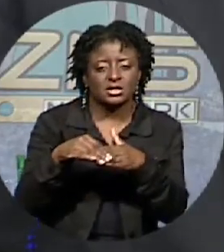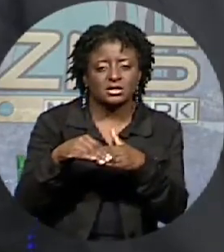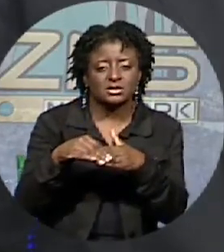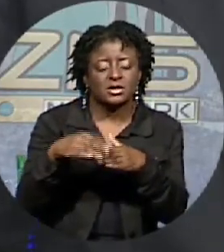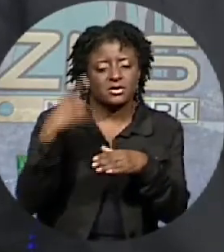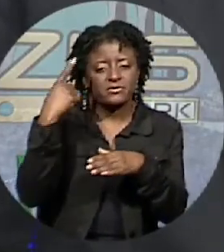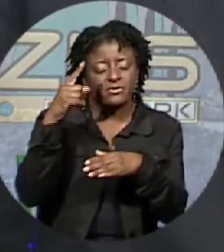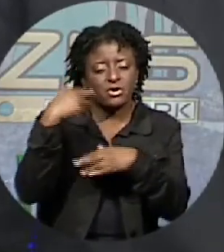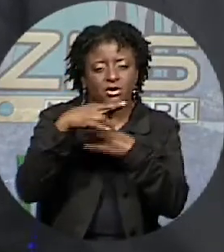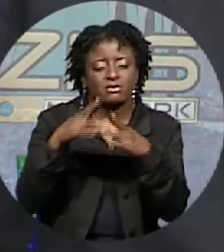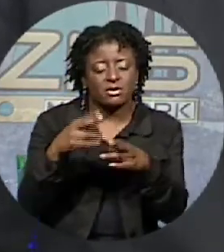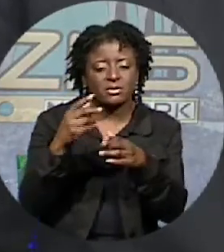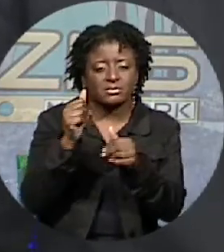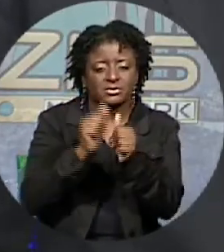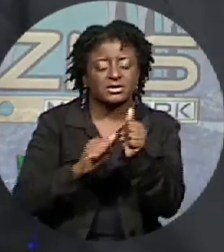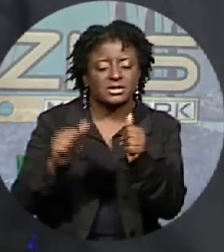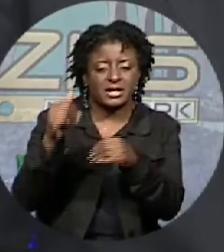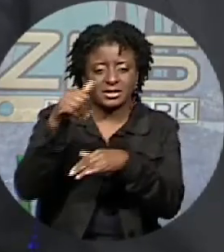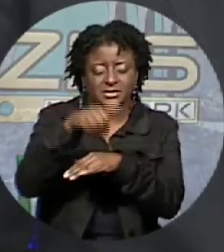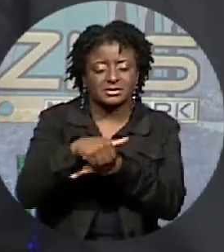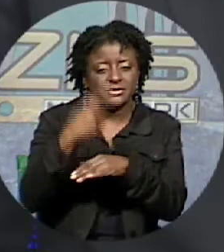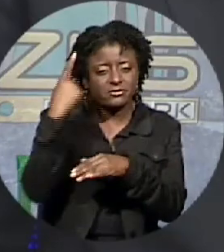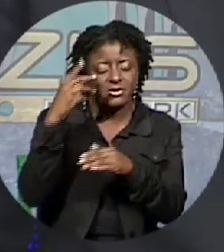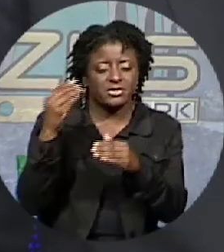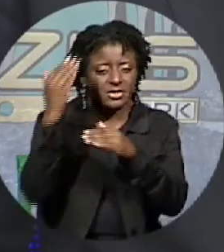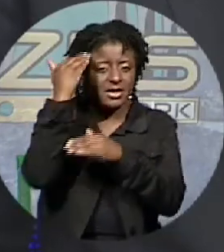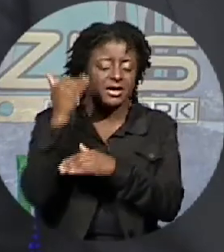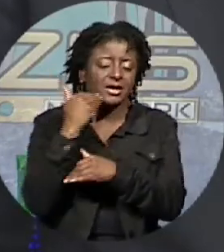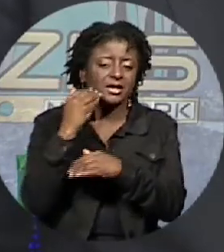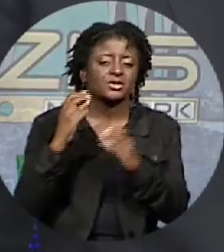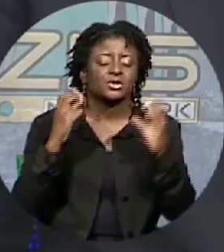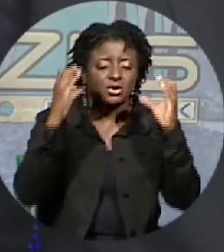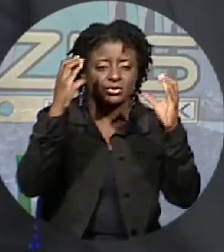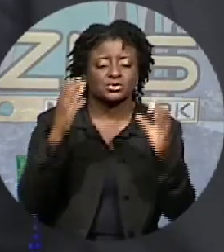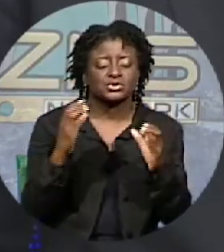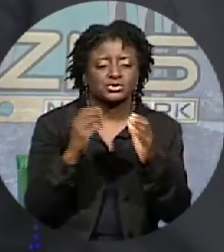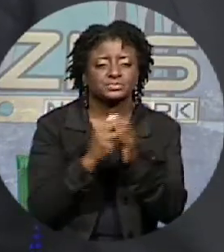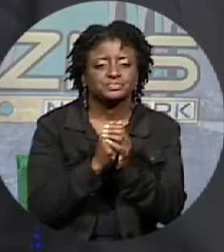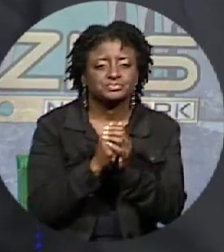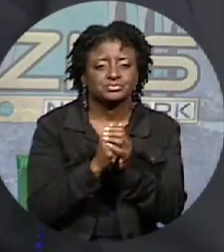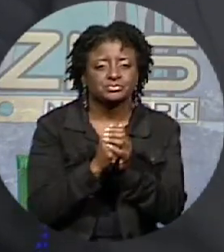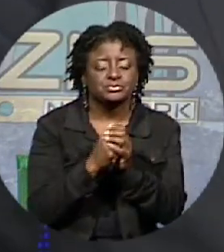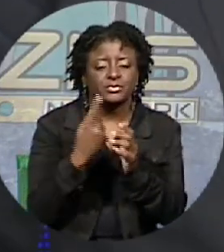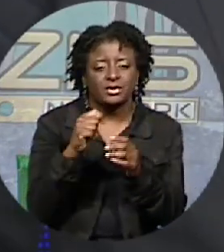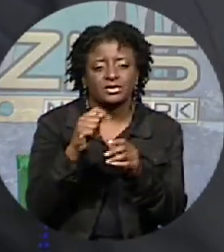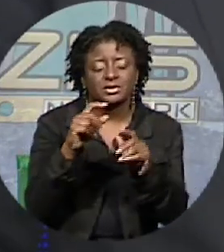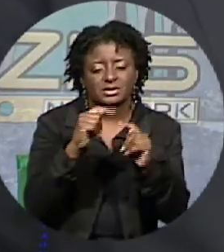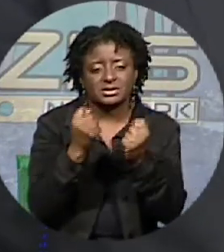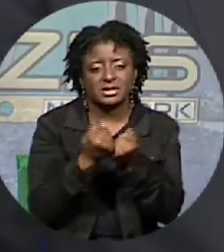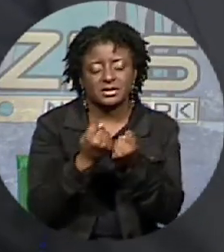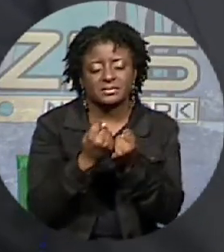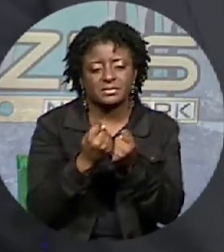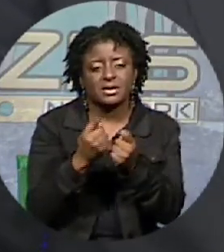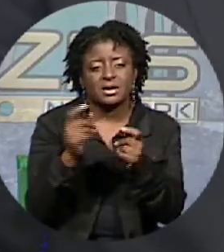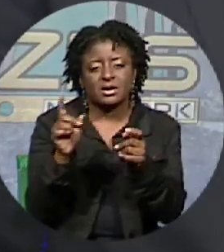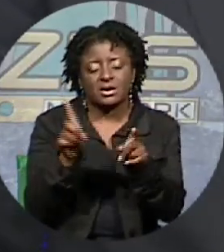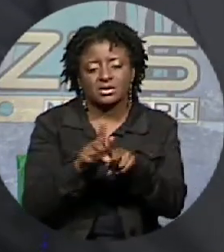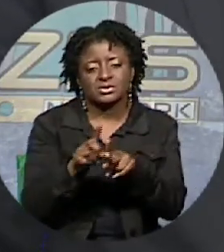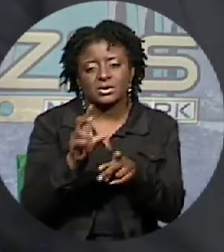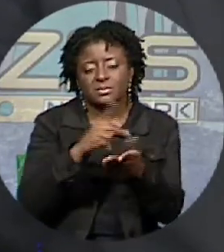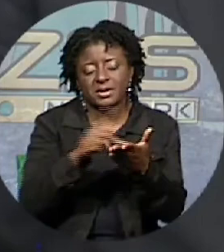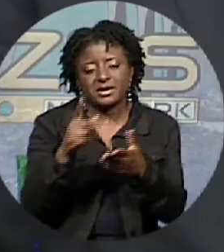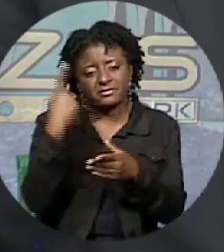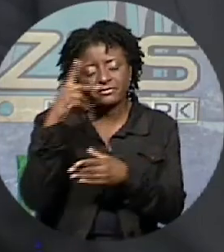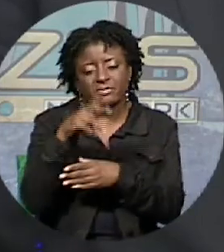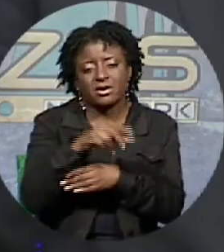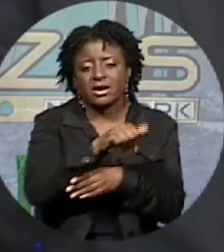team paid for the hotel and food for the national teams from the Dominican Republic and Puerto Rico, as well as a French professional team. This